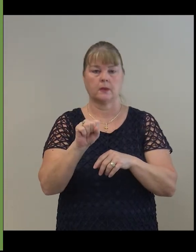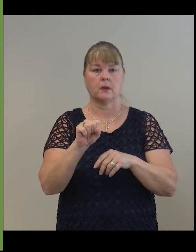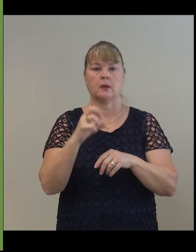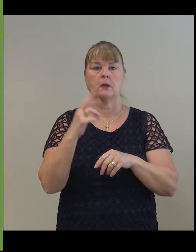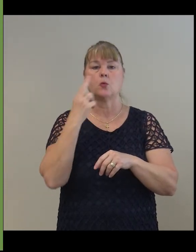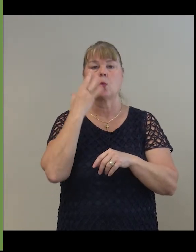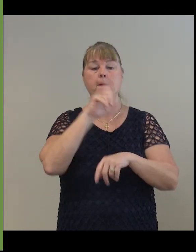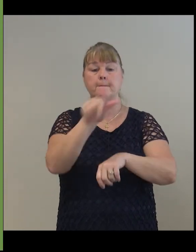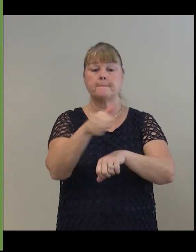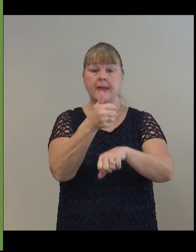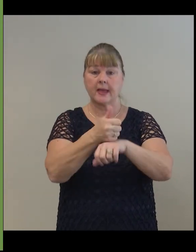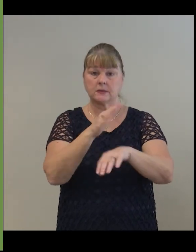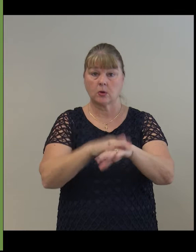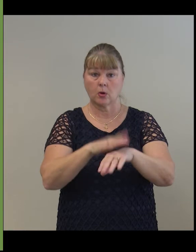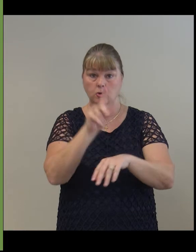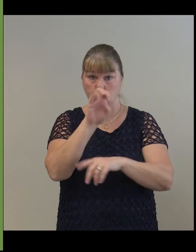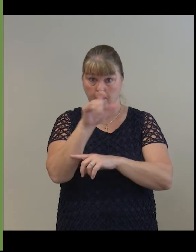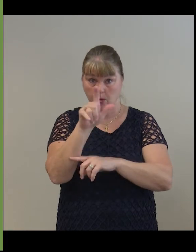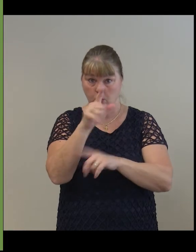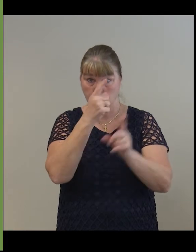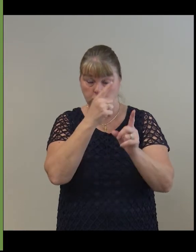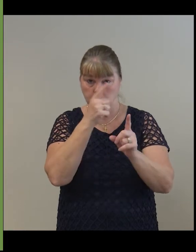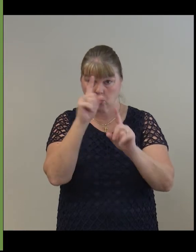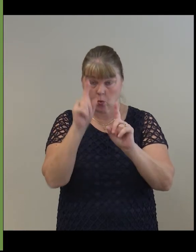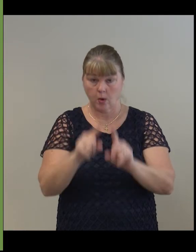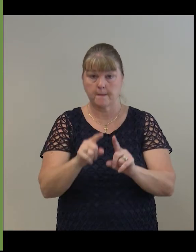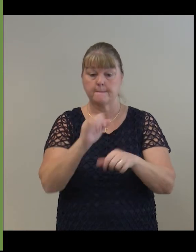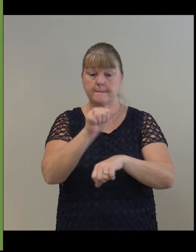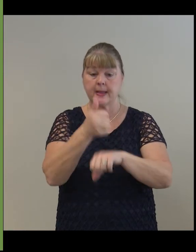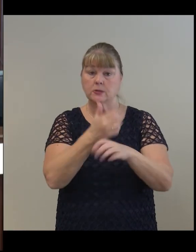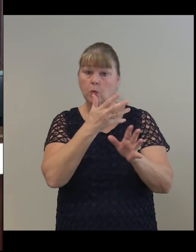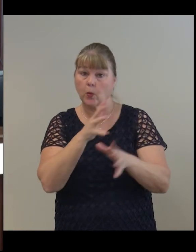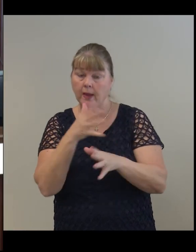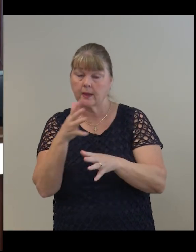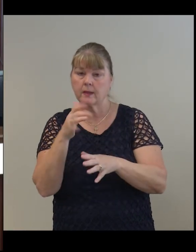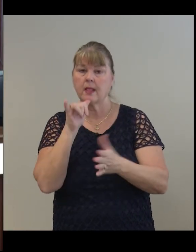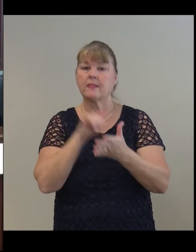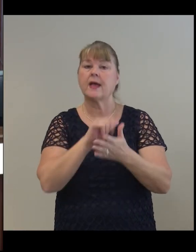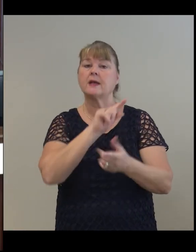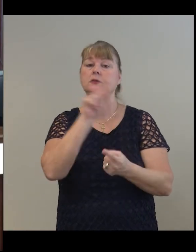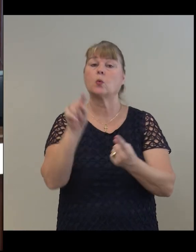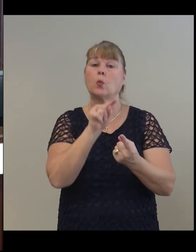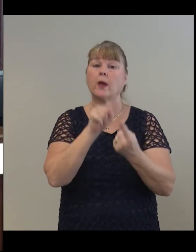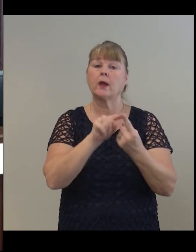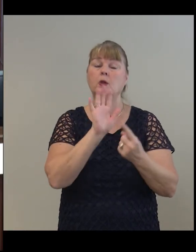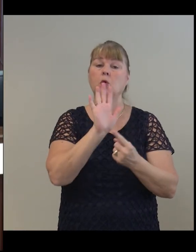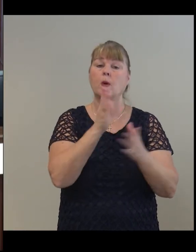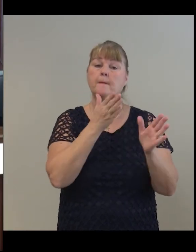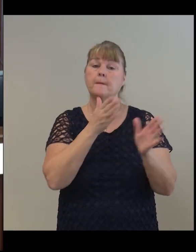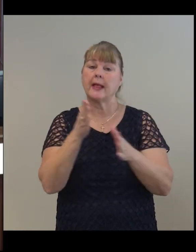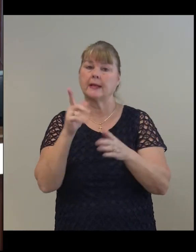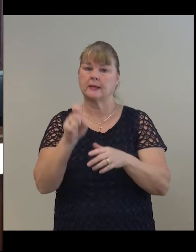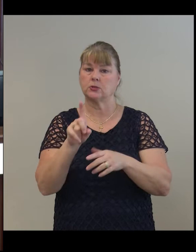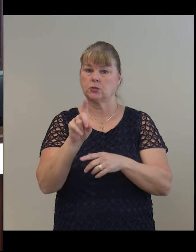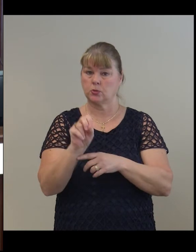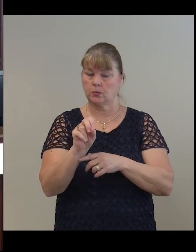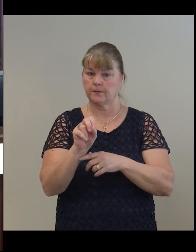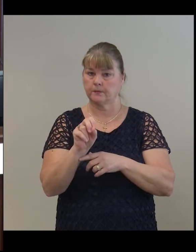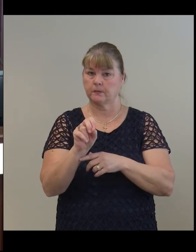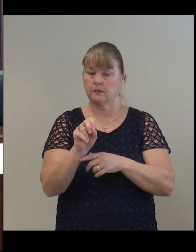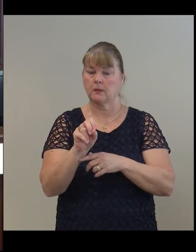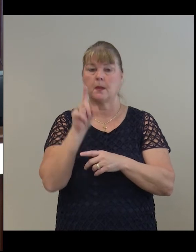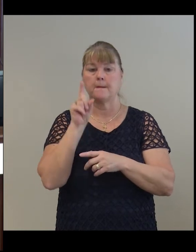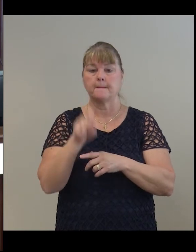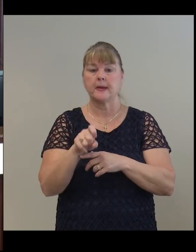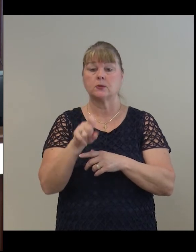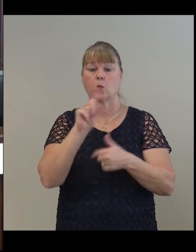because that's when your planning needs to be done. That means when tropical storm force winds happen is when you